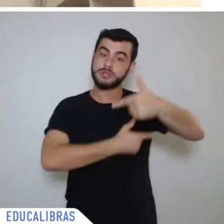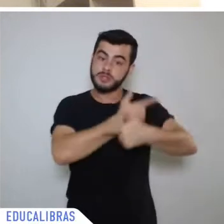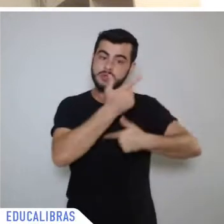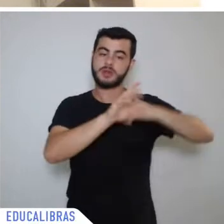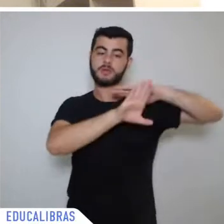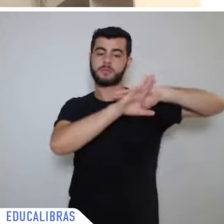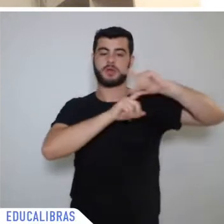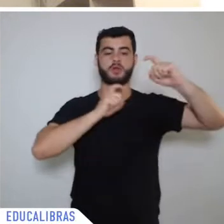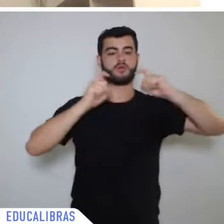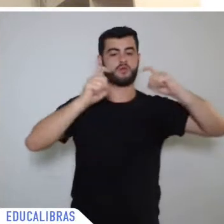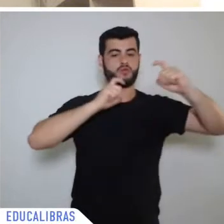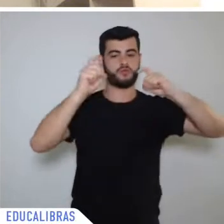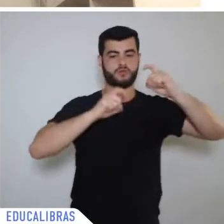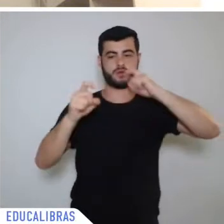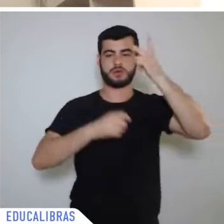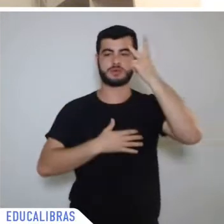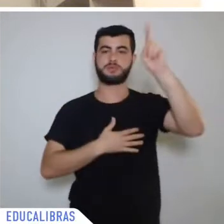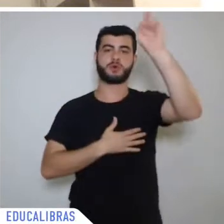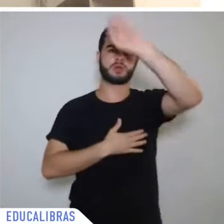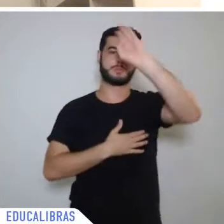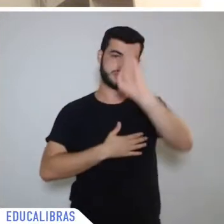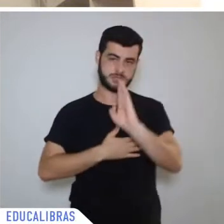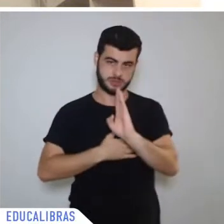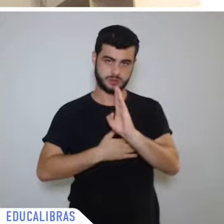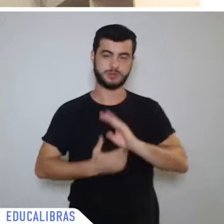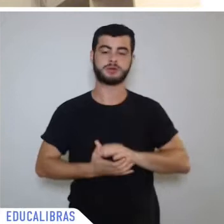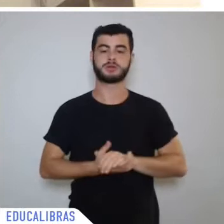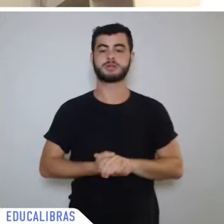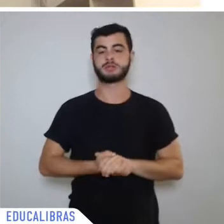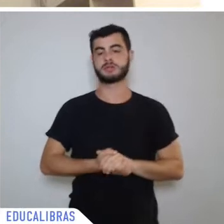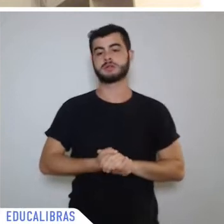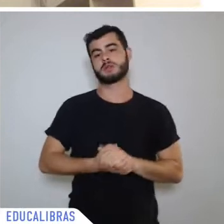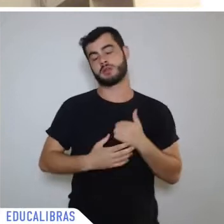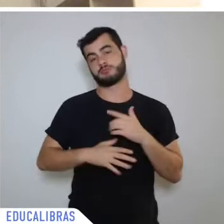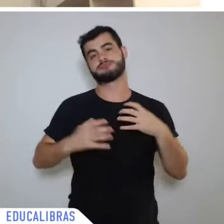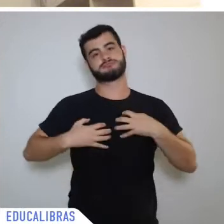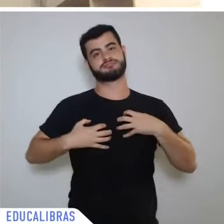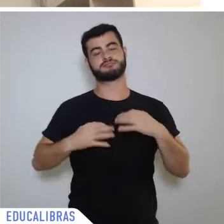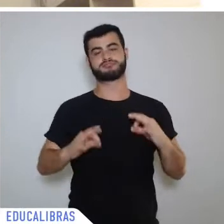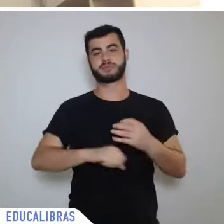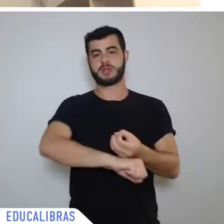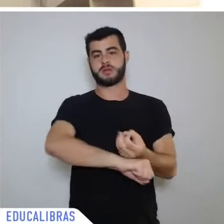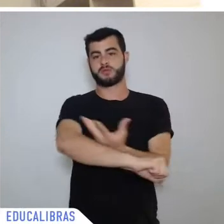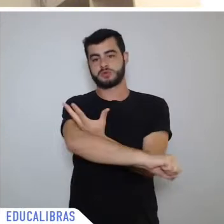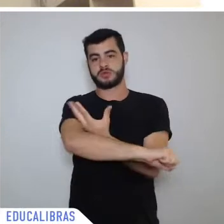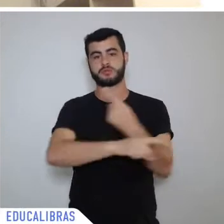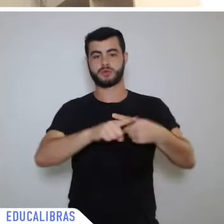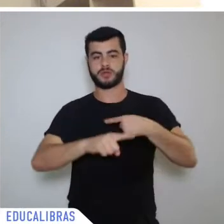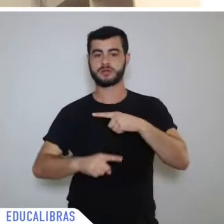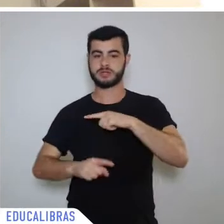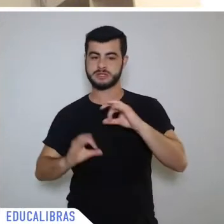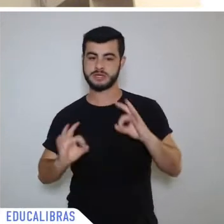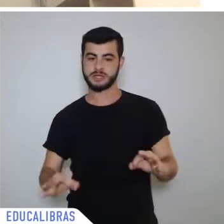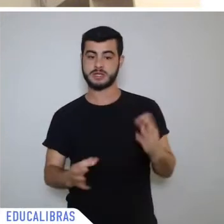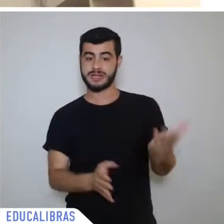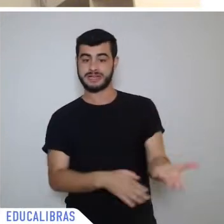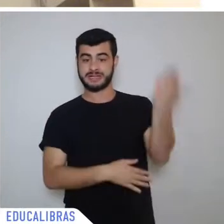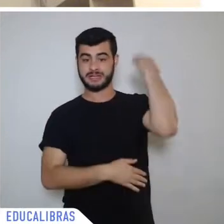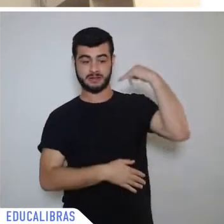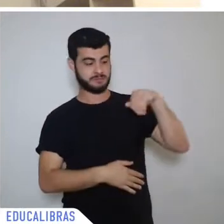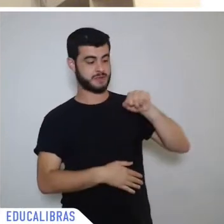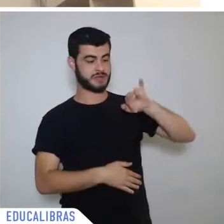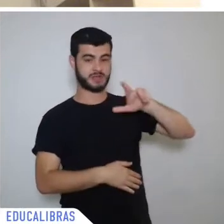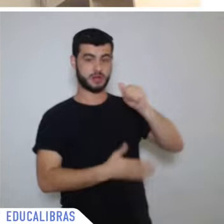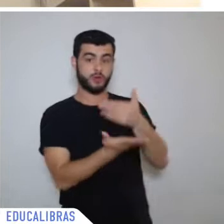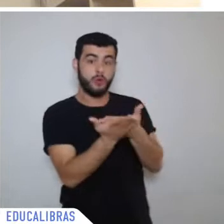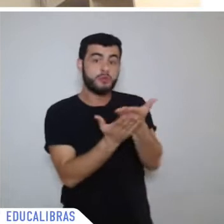thank the organizers of Conférence pour le Brésil for the invitation and the trust. I get very emotional because